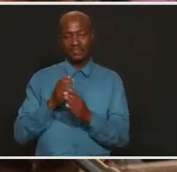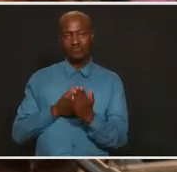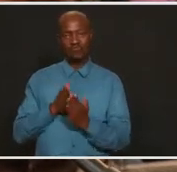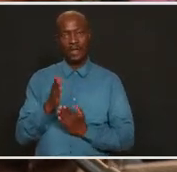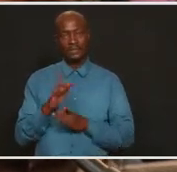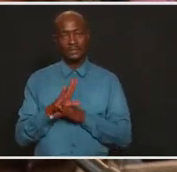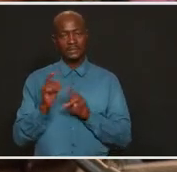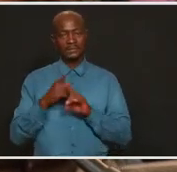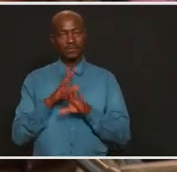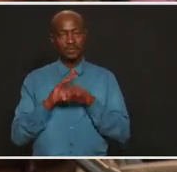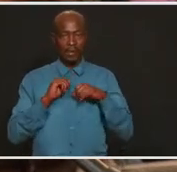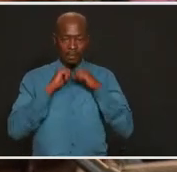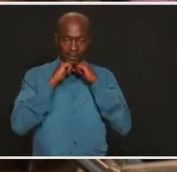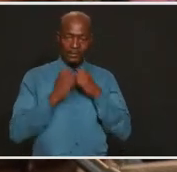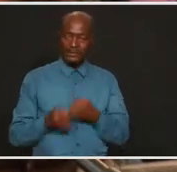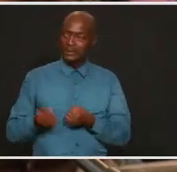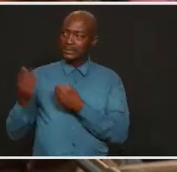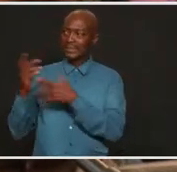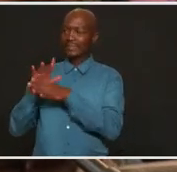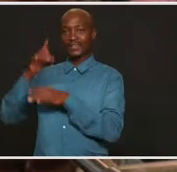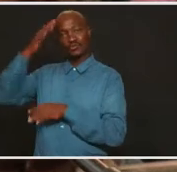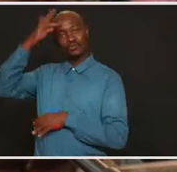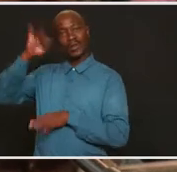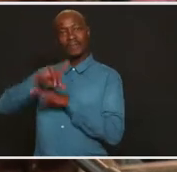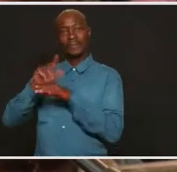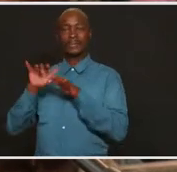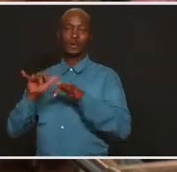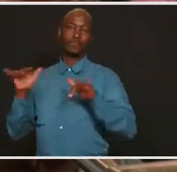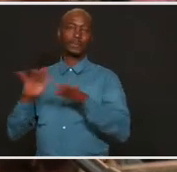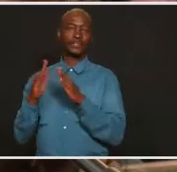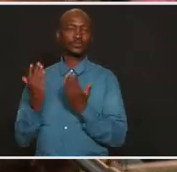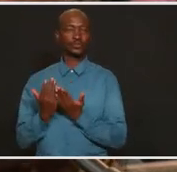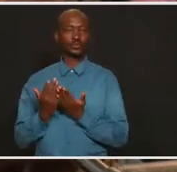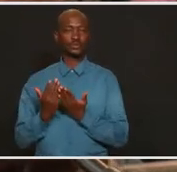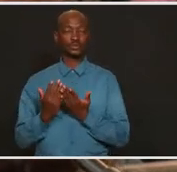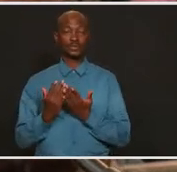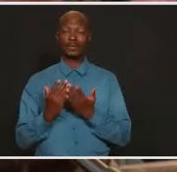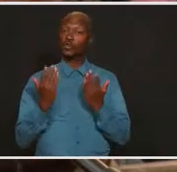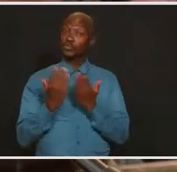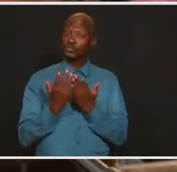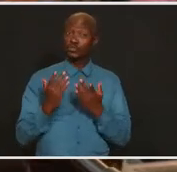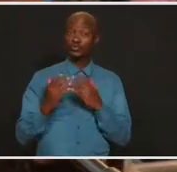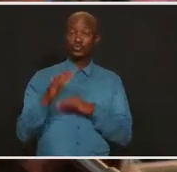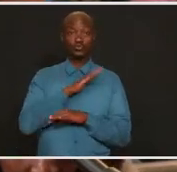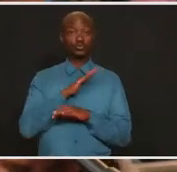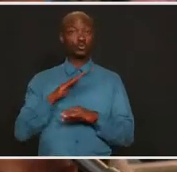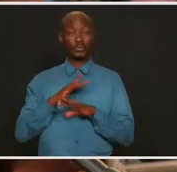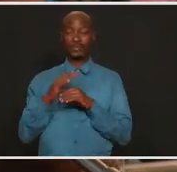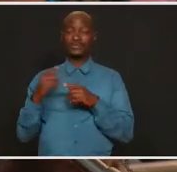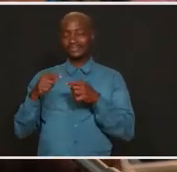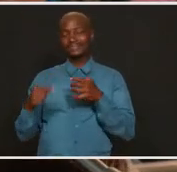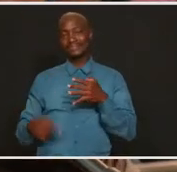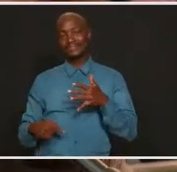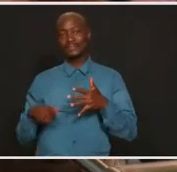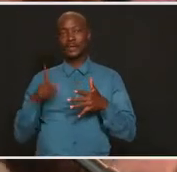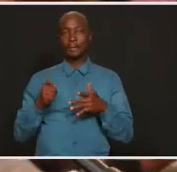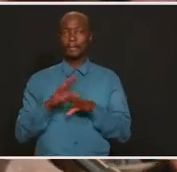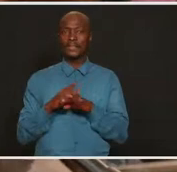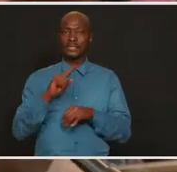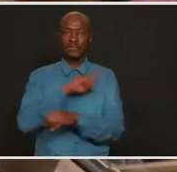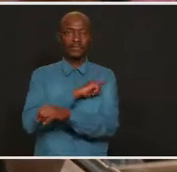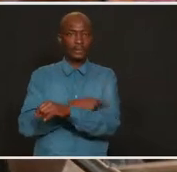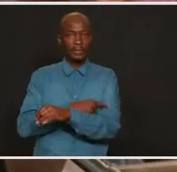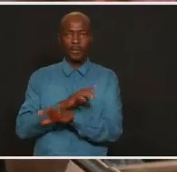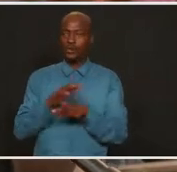it to the state with regards to public schooling school boards consisting of parents etc etc should have the power to